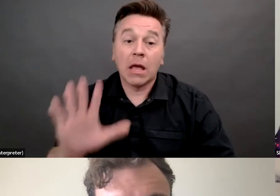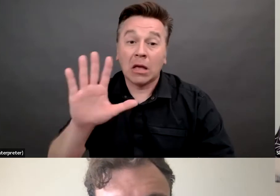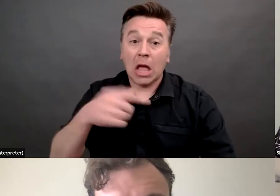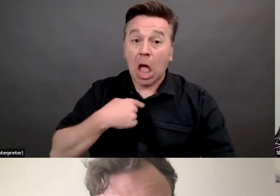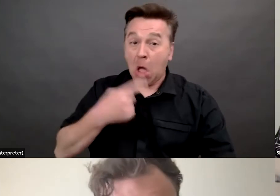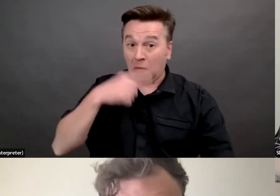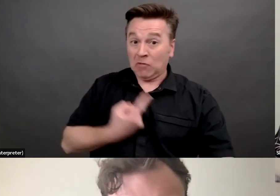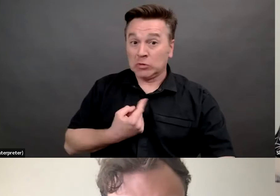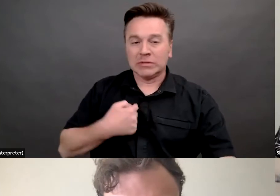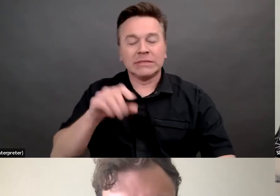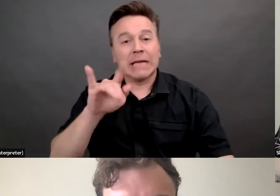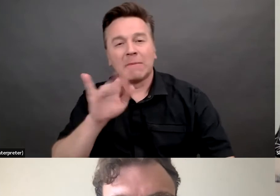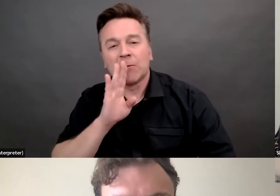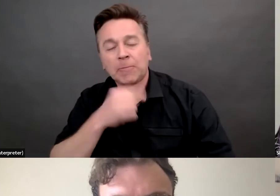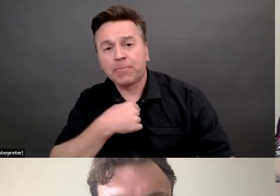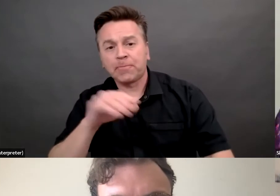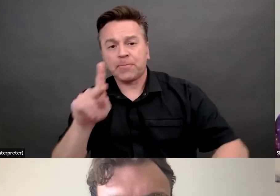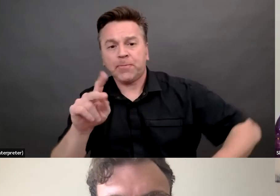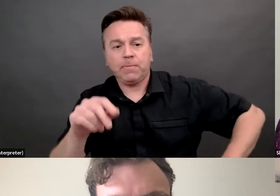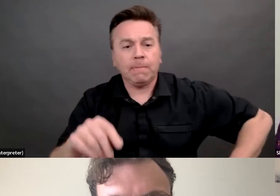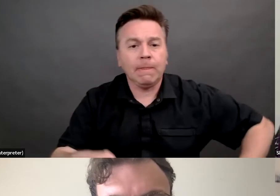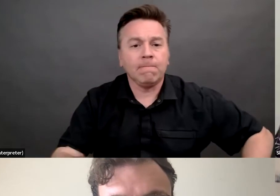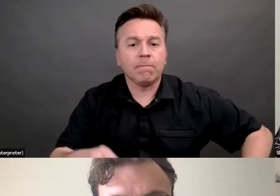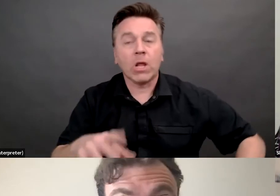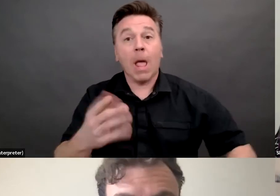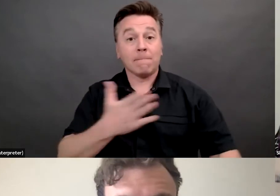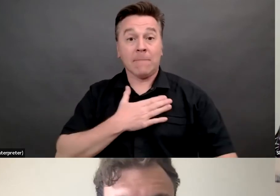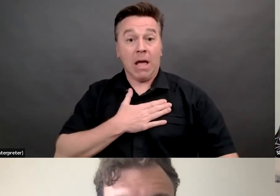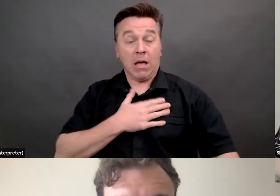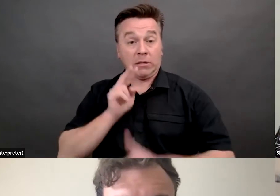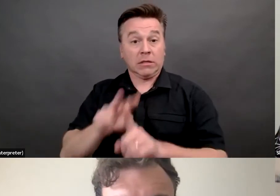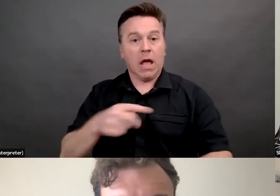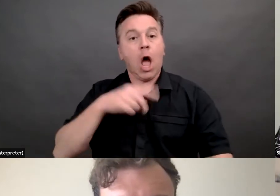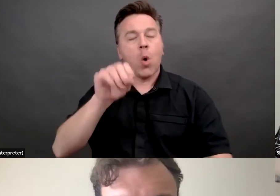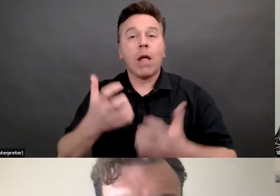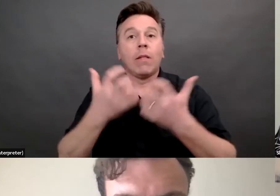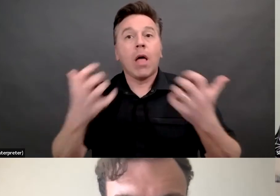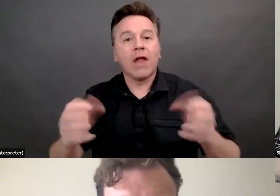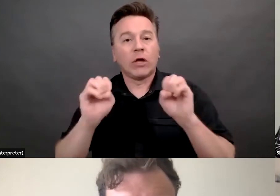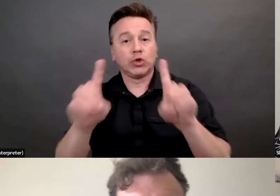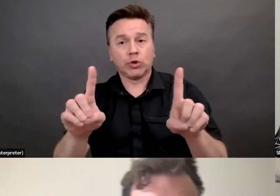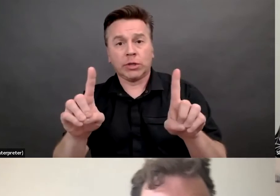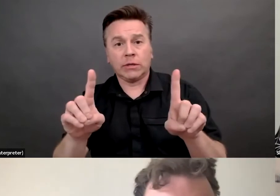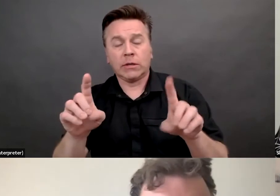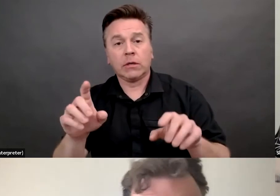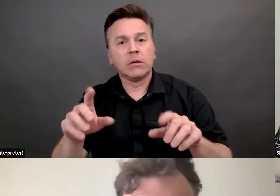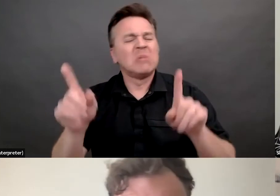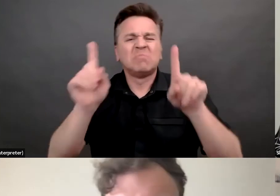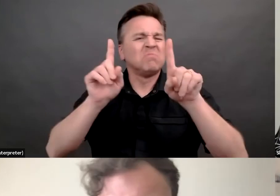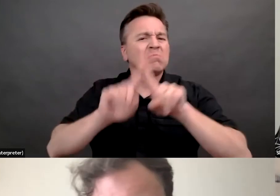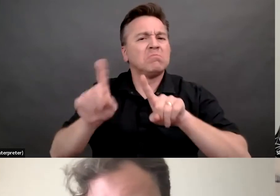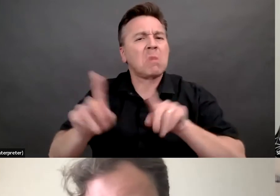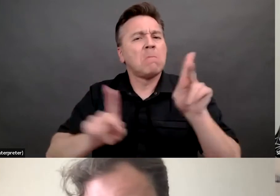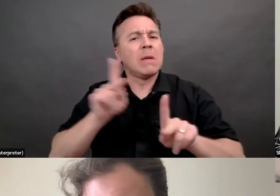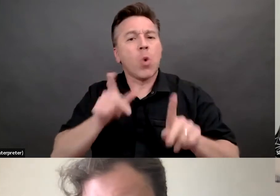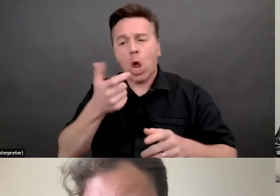I'll go. This is Sky speaking. For me, I do a lot of education for all sorts of people